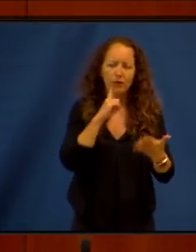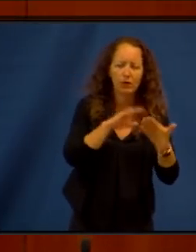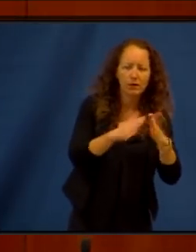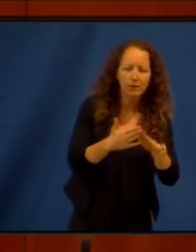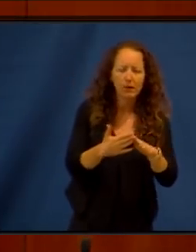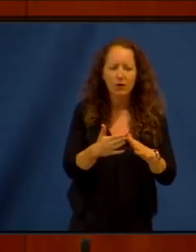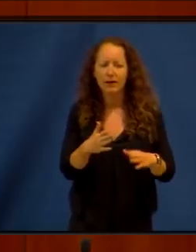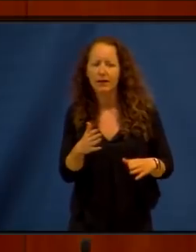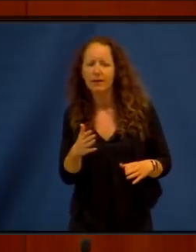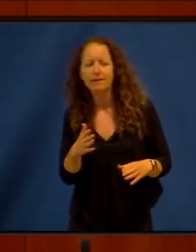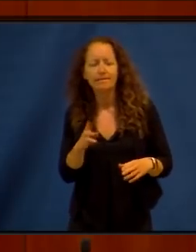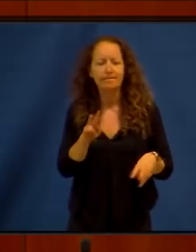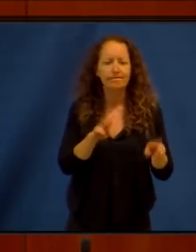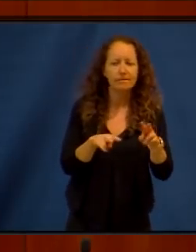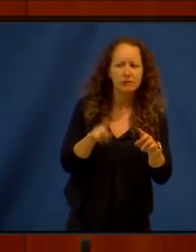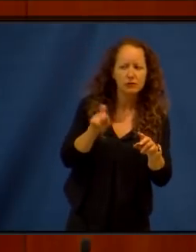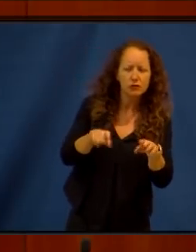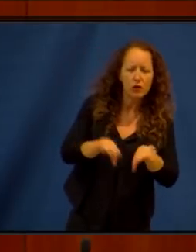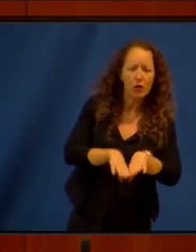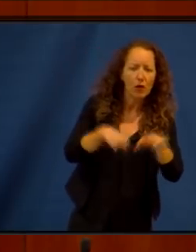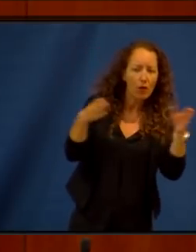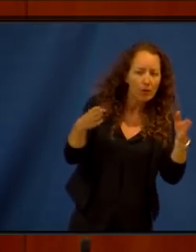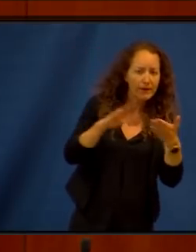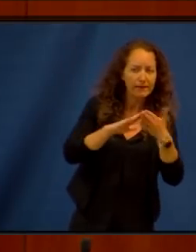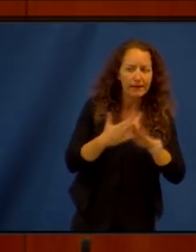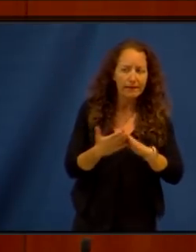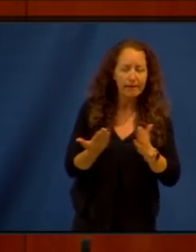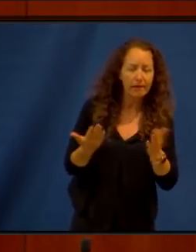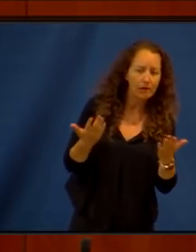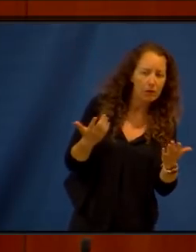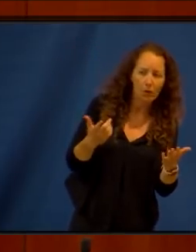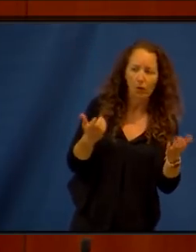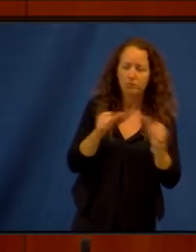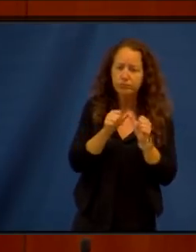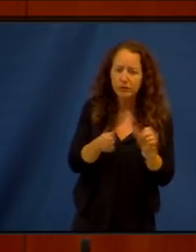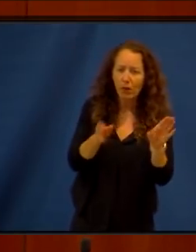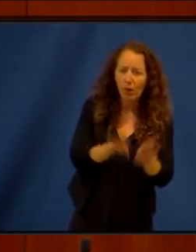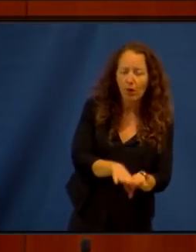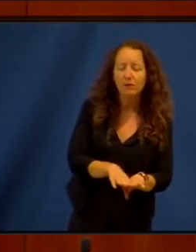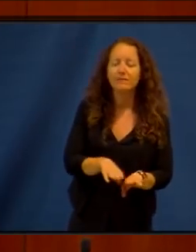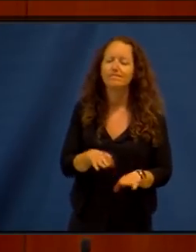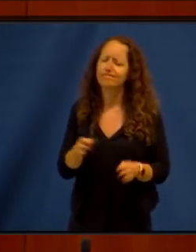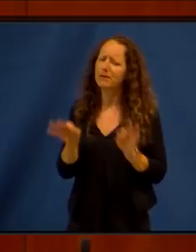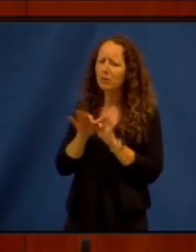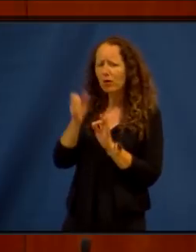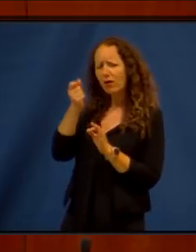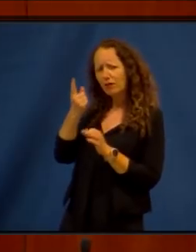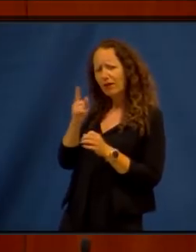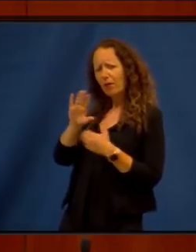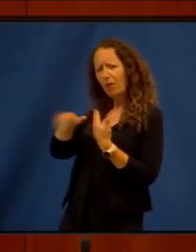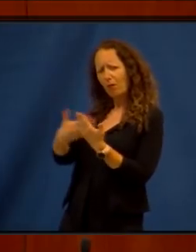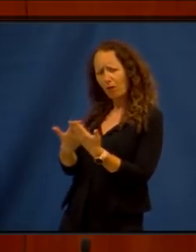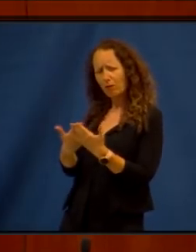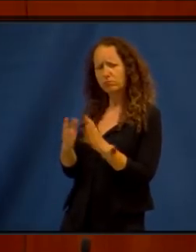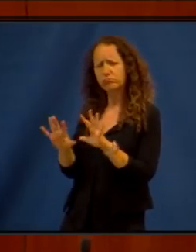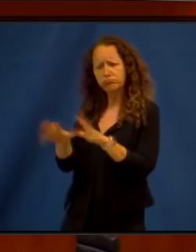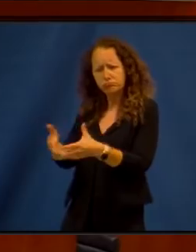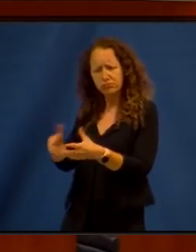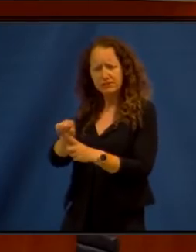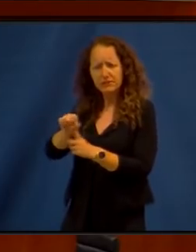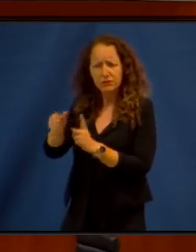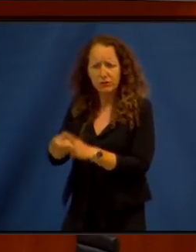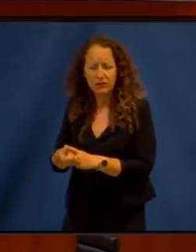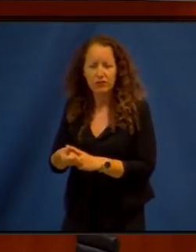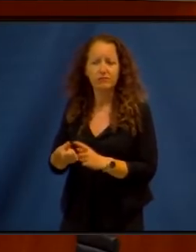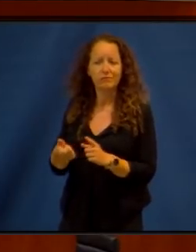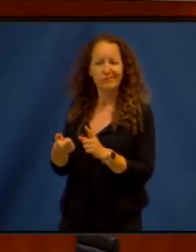they're coming from, et cetera. So I just think it's important for people to be aware of that. All right, Feliciano Huron